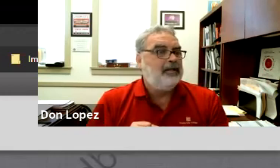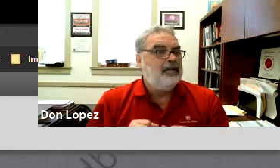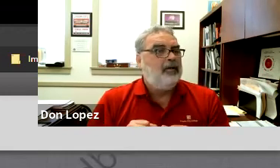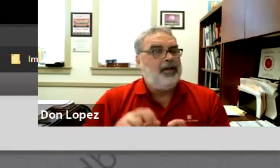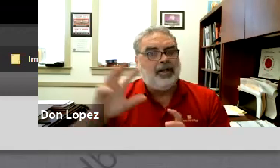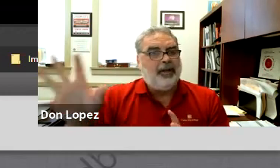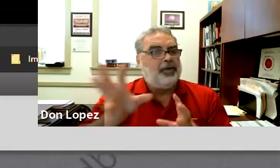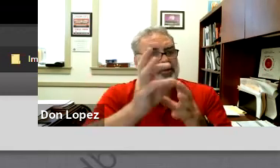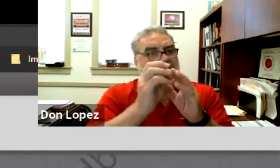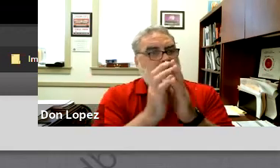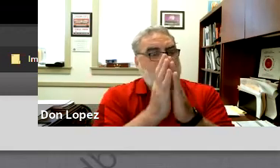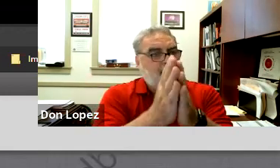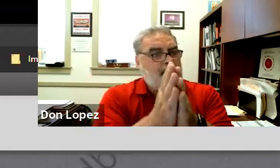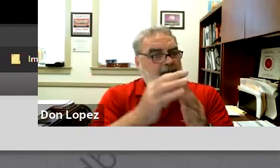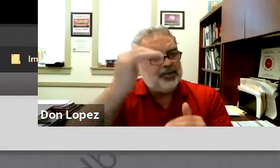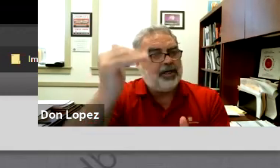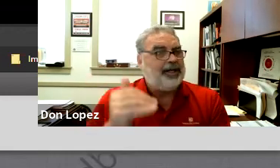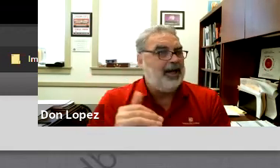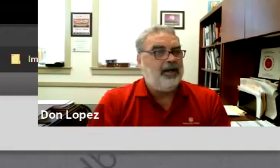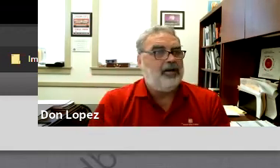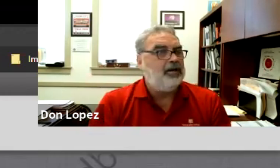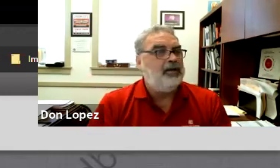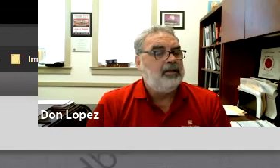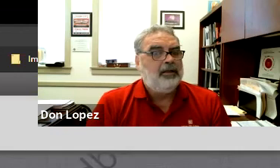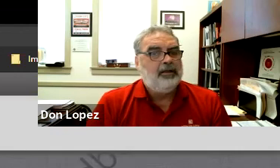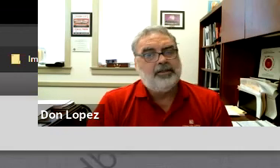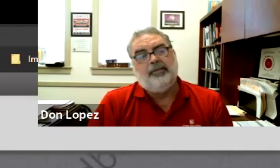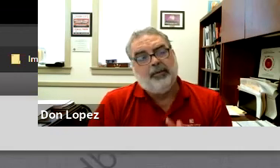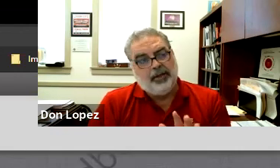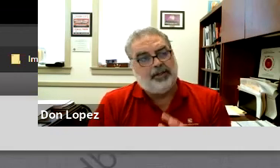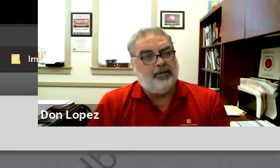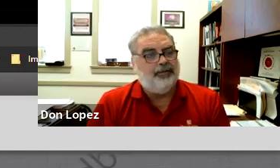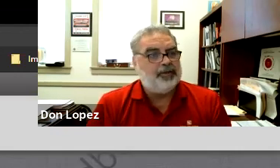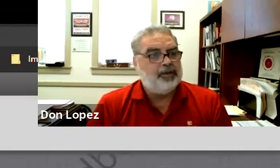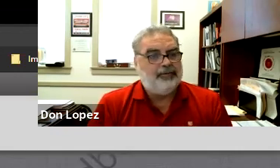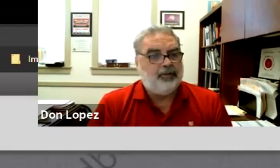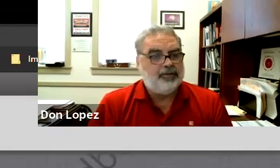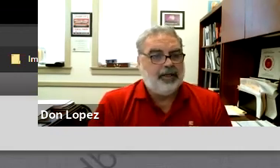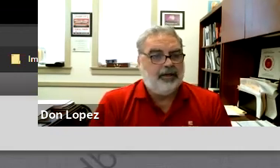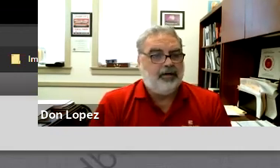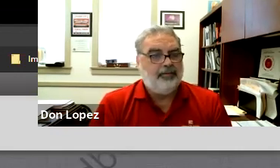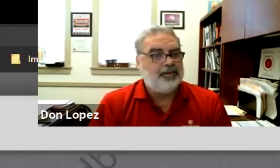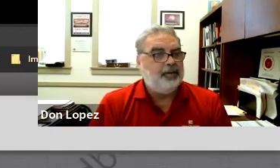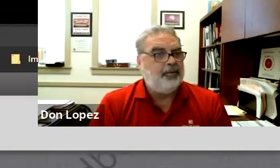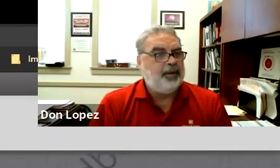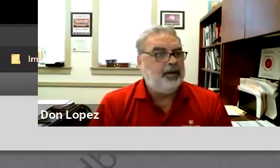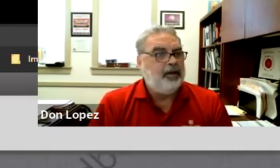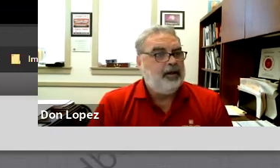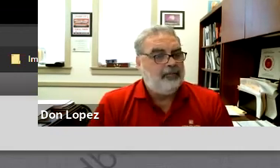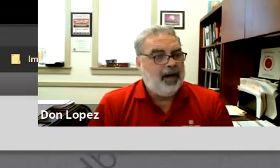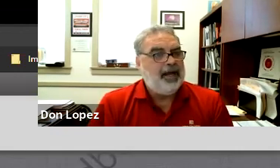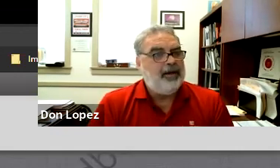website. Right, you're going to be able to drive students to an electronic catalog. It's going to be really terrific stuff once we get all of this